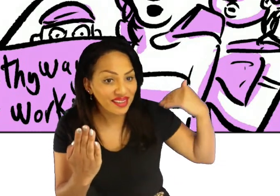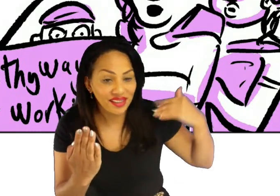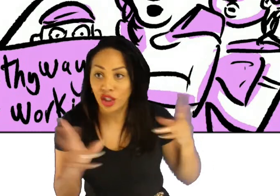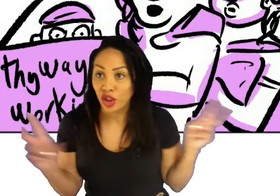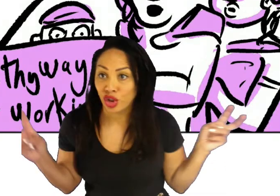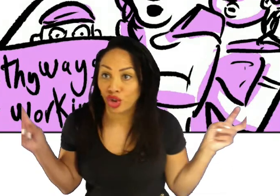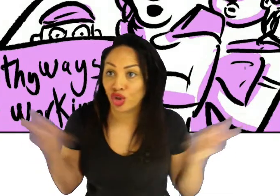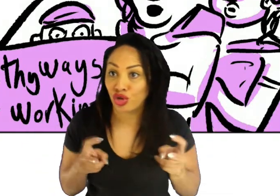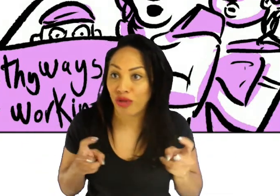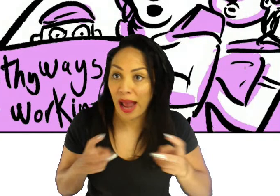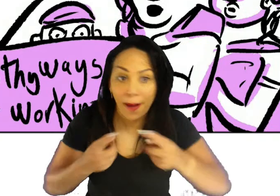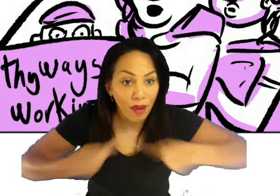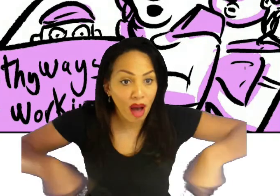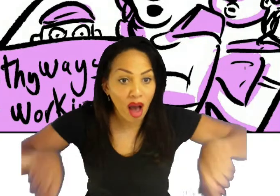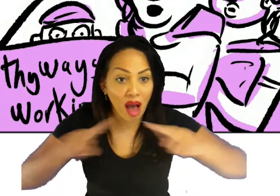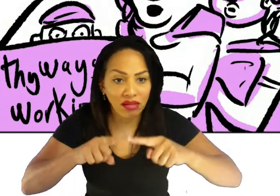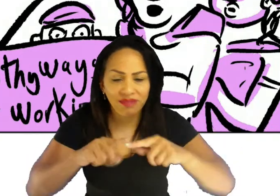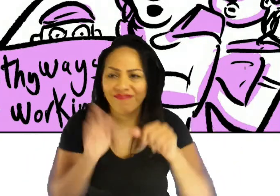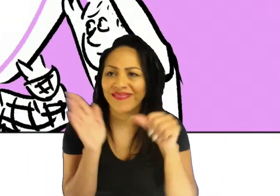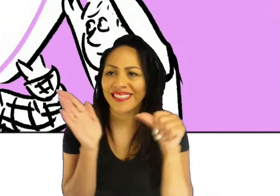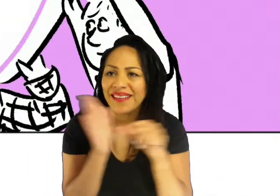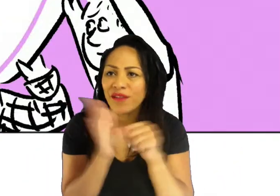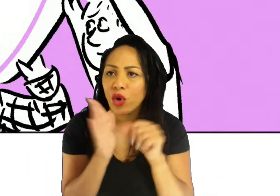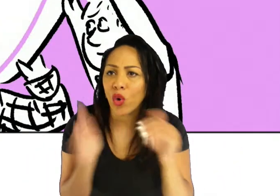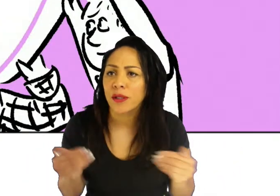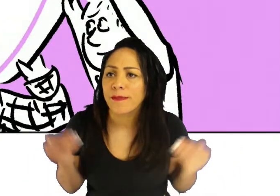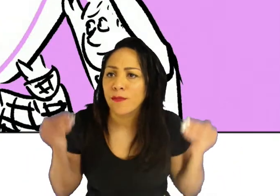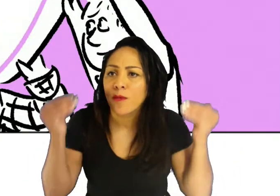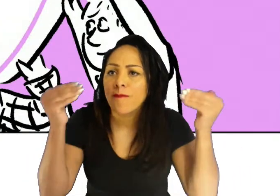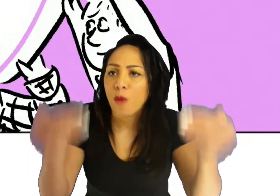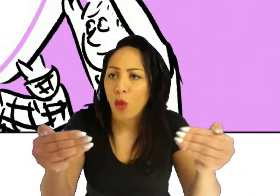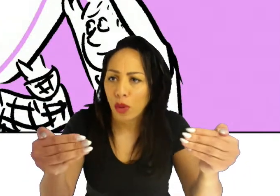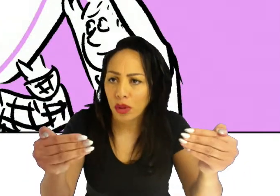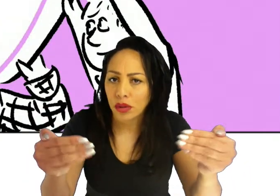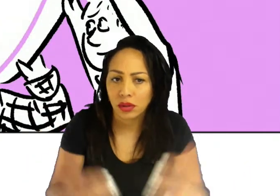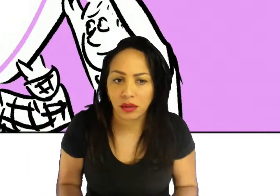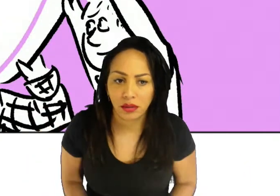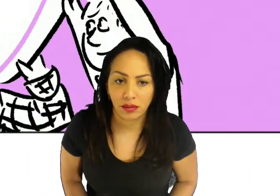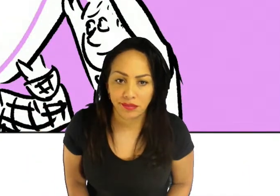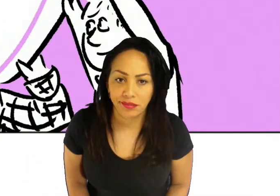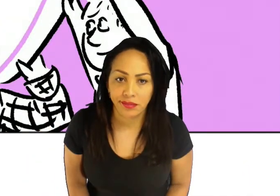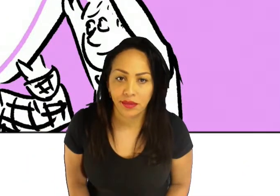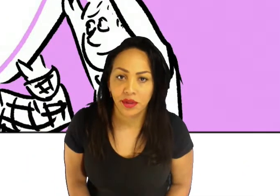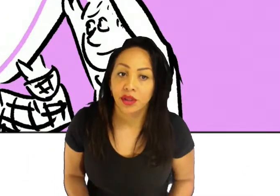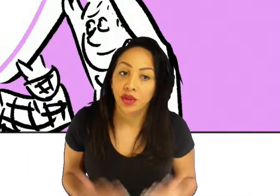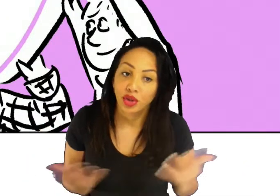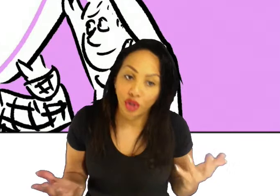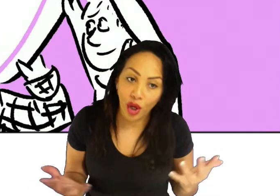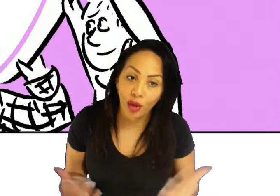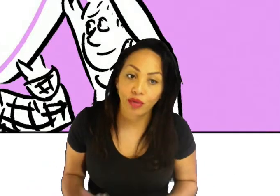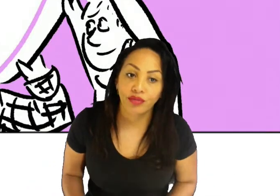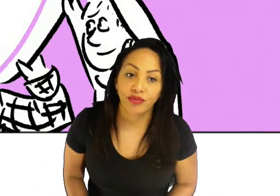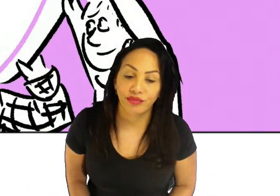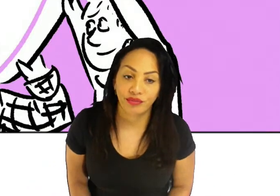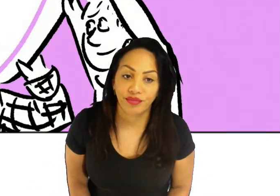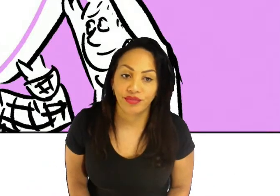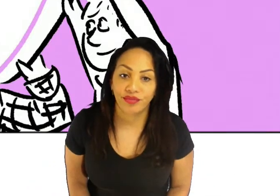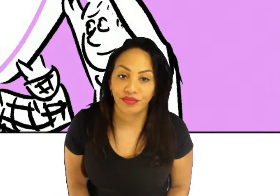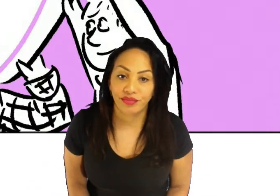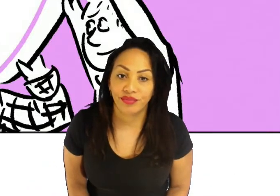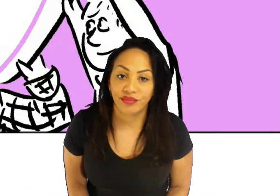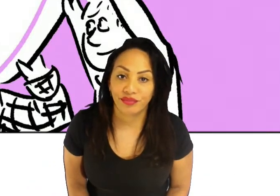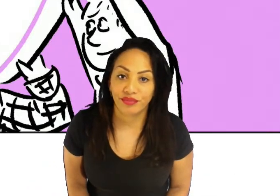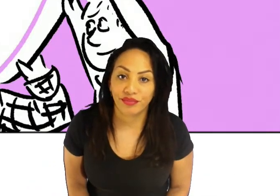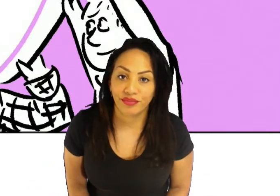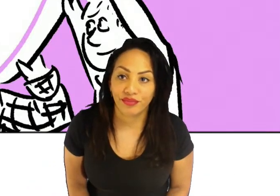we can't move forward very easily. So until that point, there are